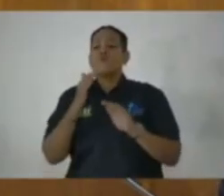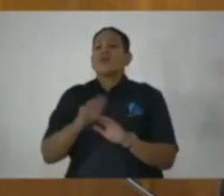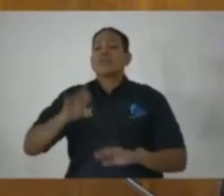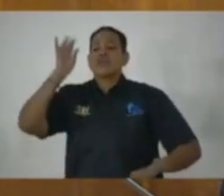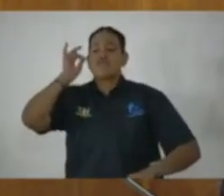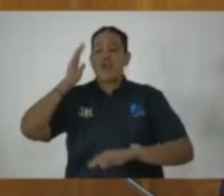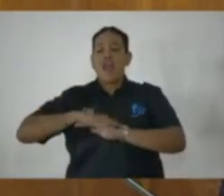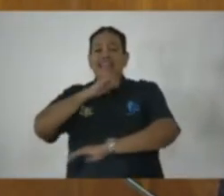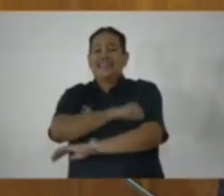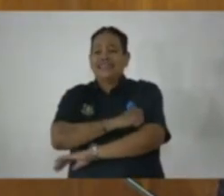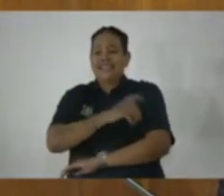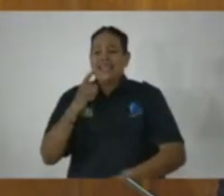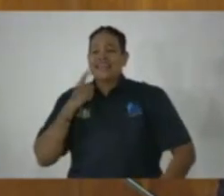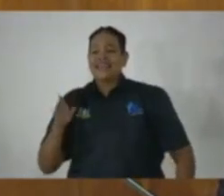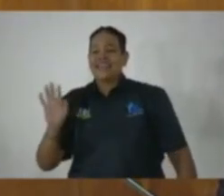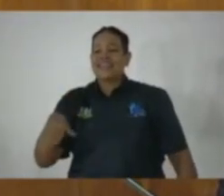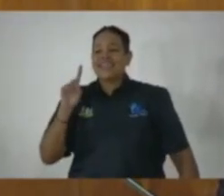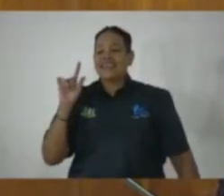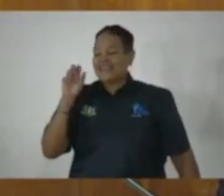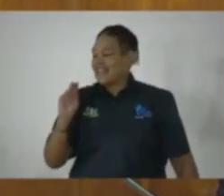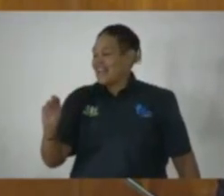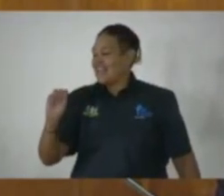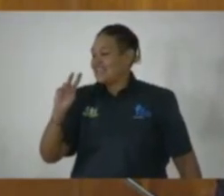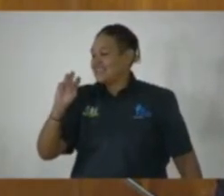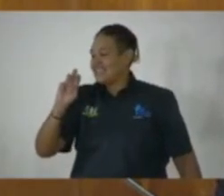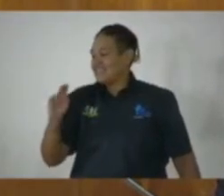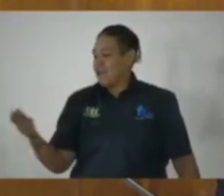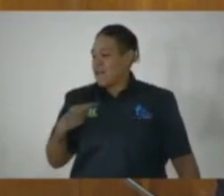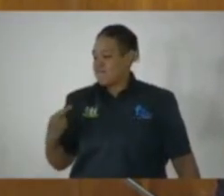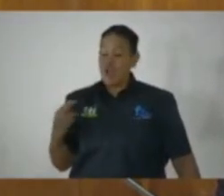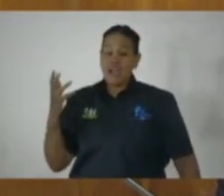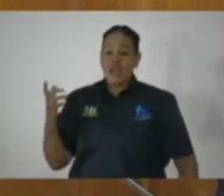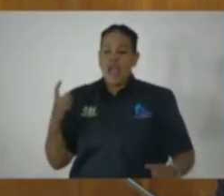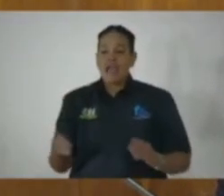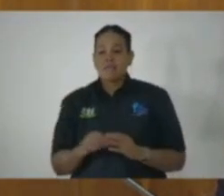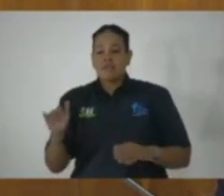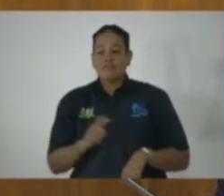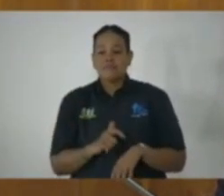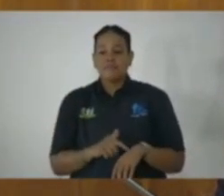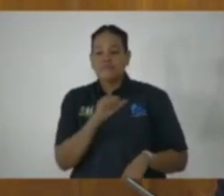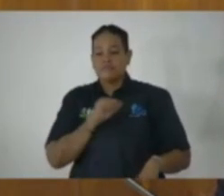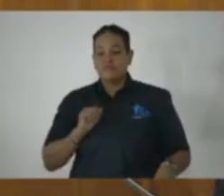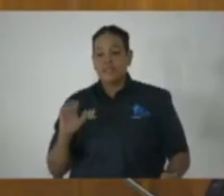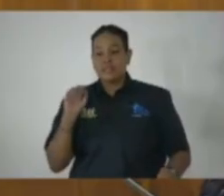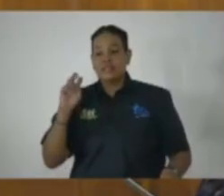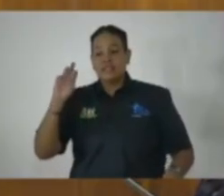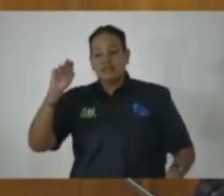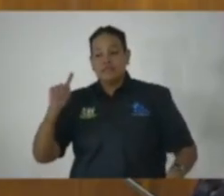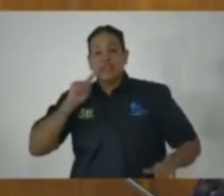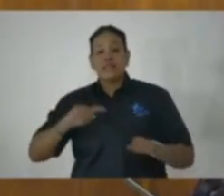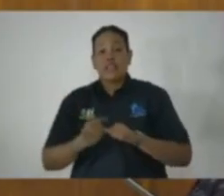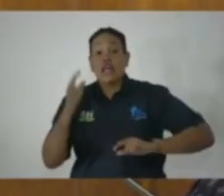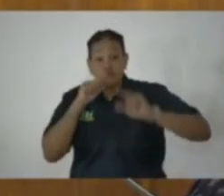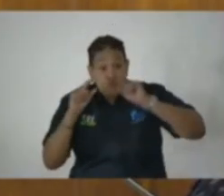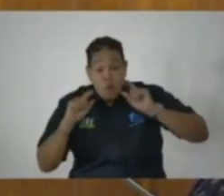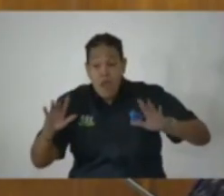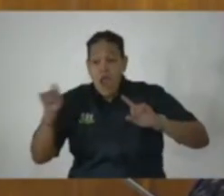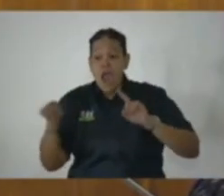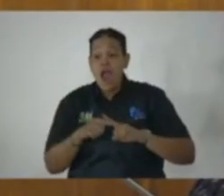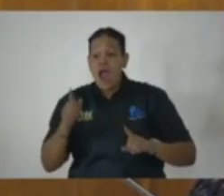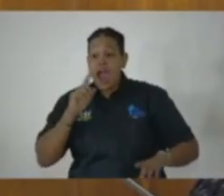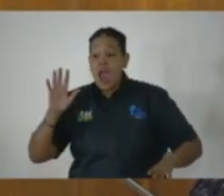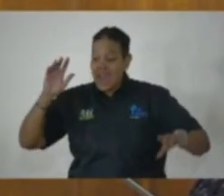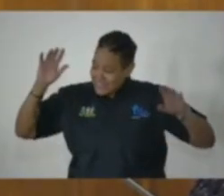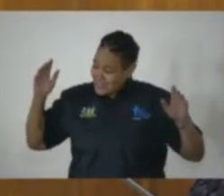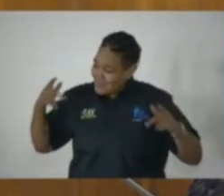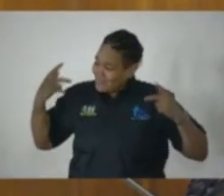and on the platform. I said, Delano Seabright, Senator Seabright, a friend as well. And by the way, Senator Seabright is the one who started the rumor about shelling down